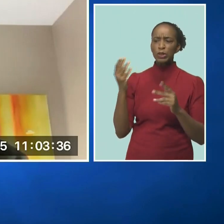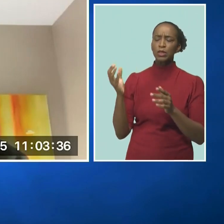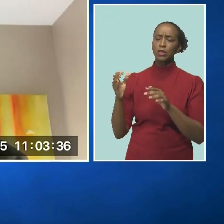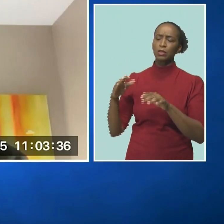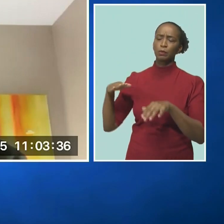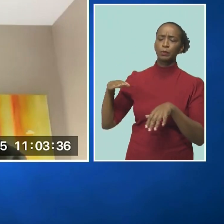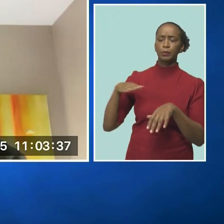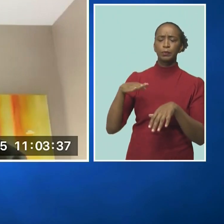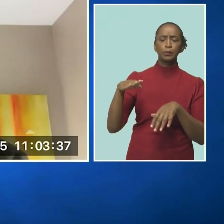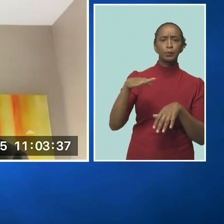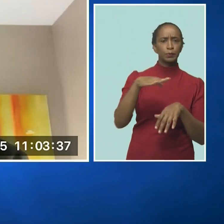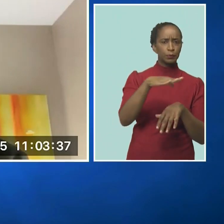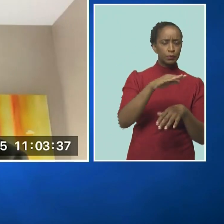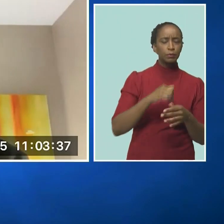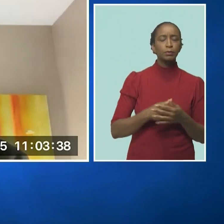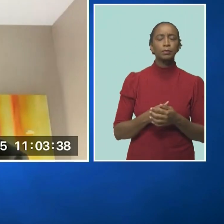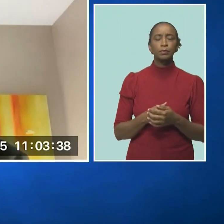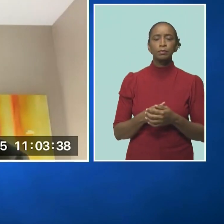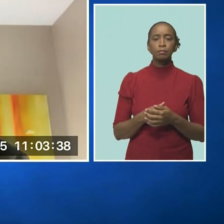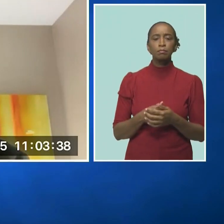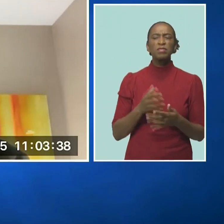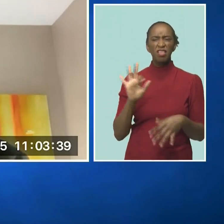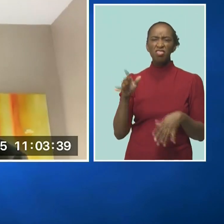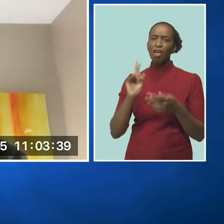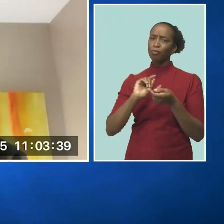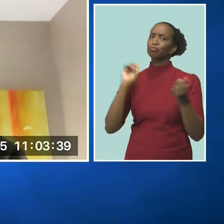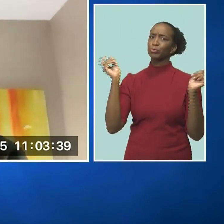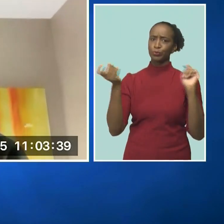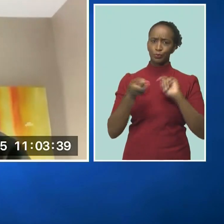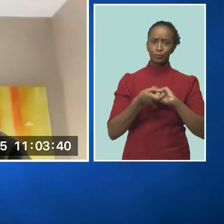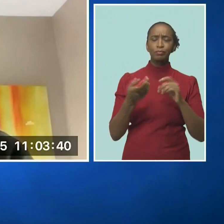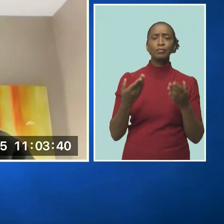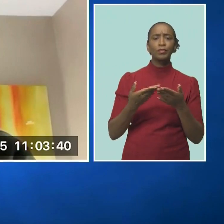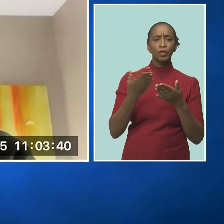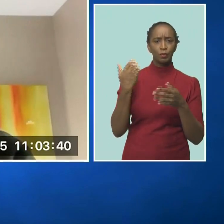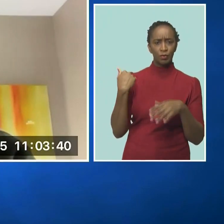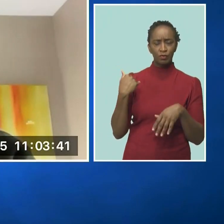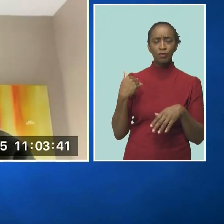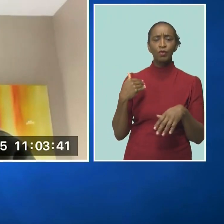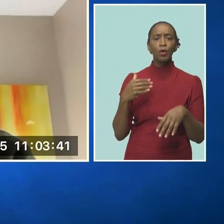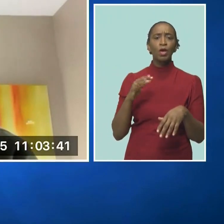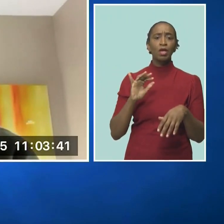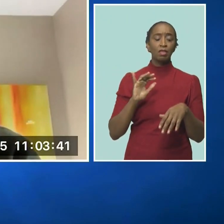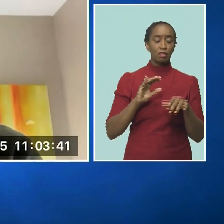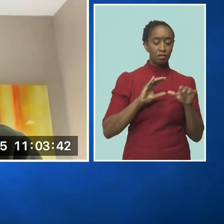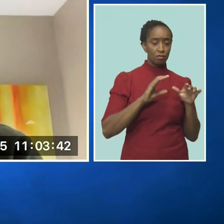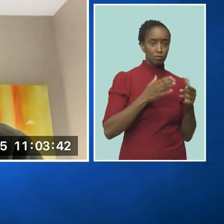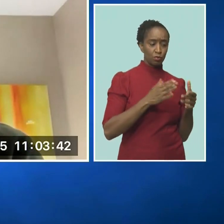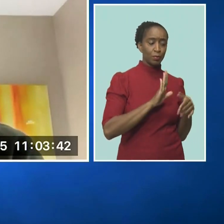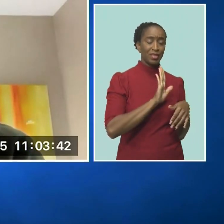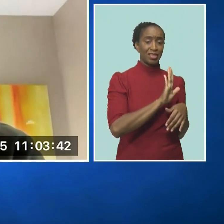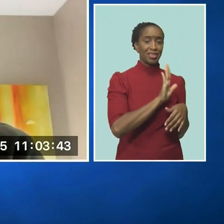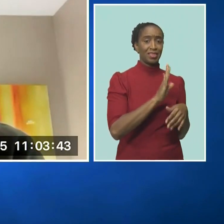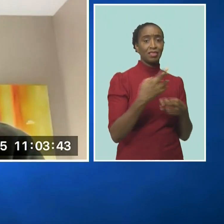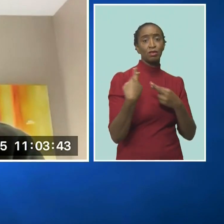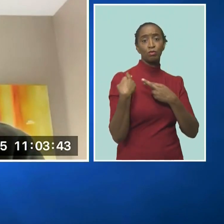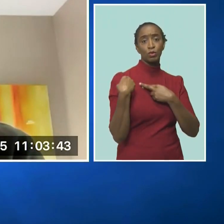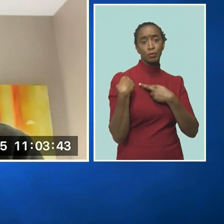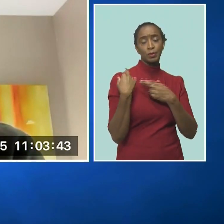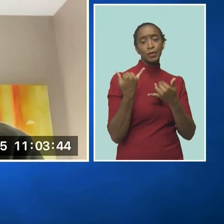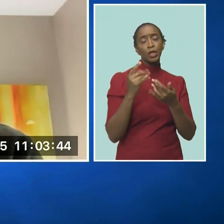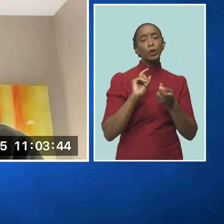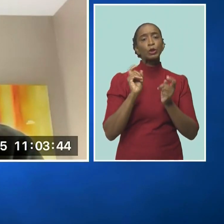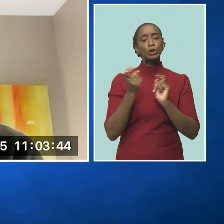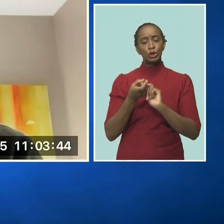a transition. Before BESCO was handling those bins. So,